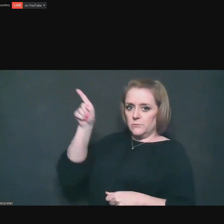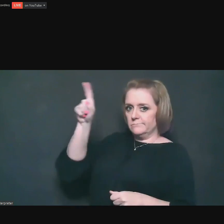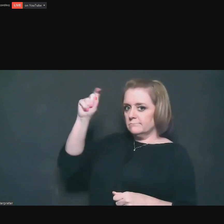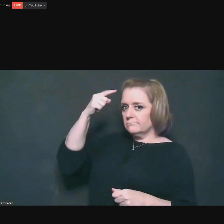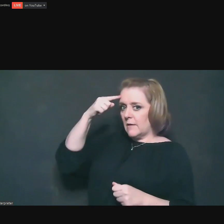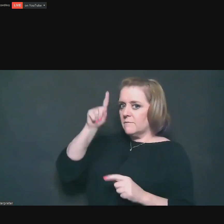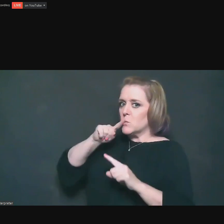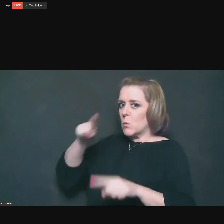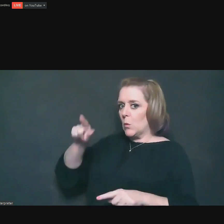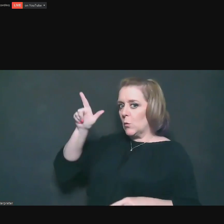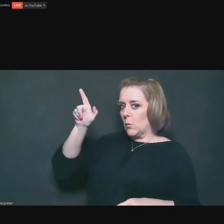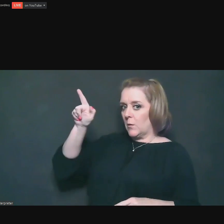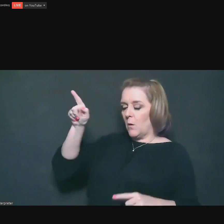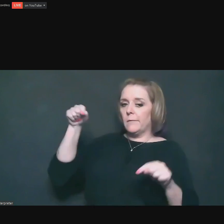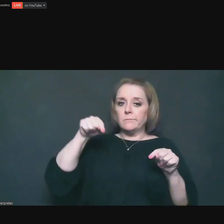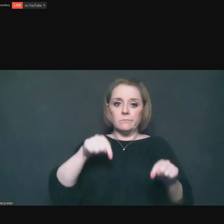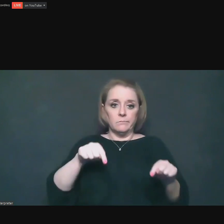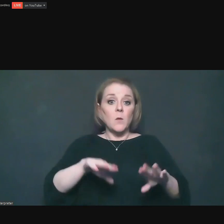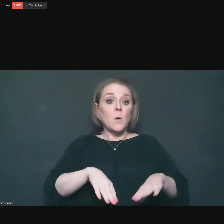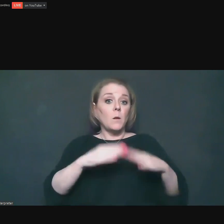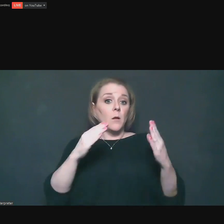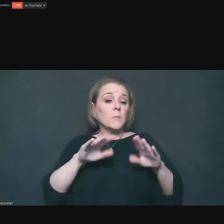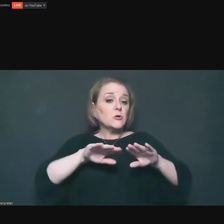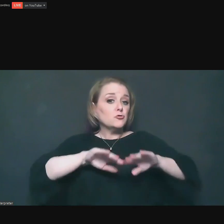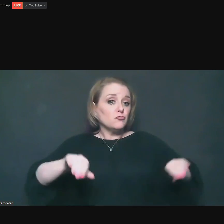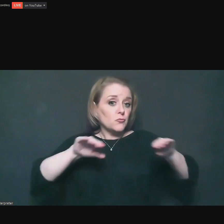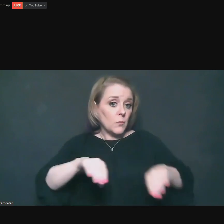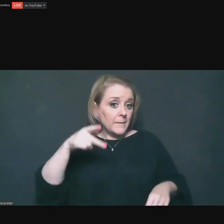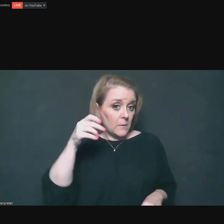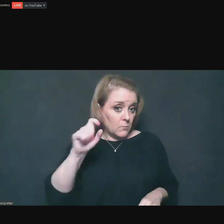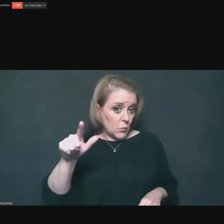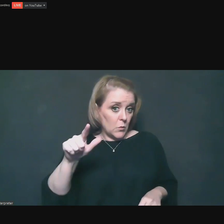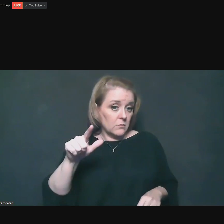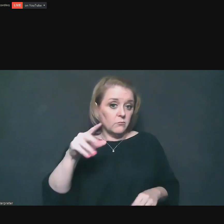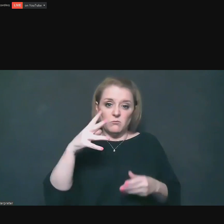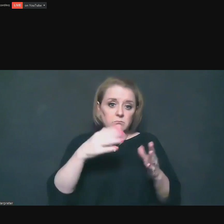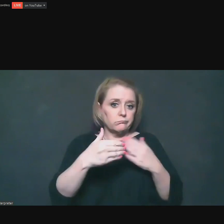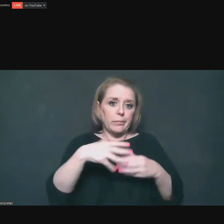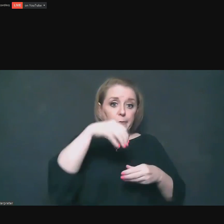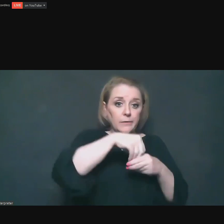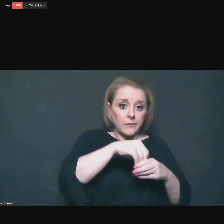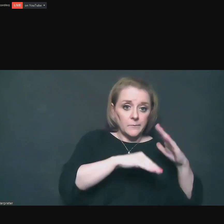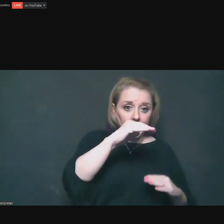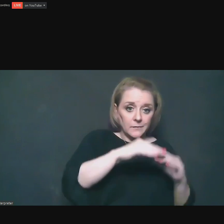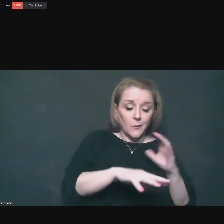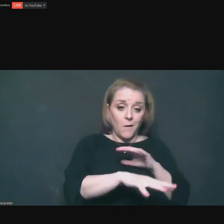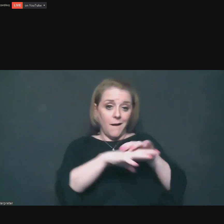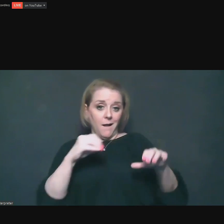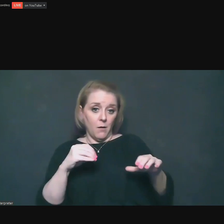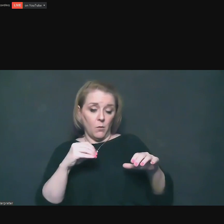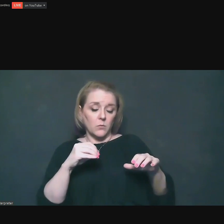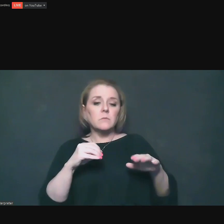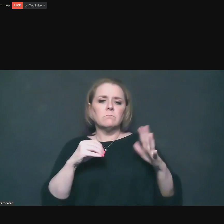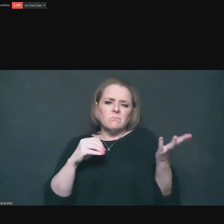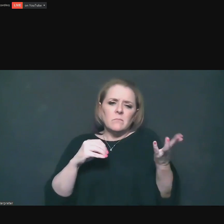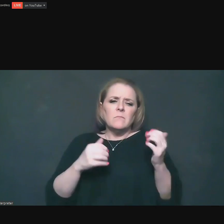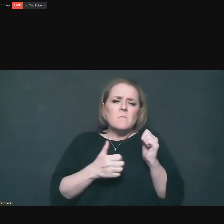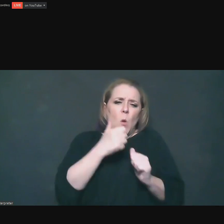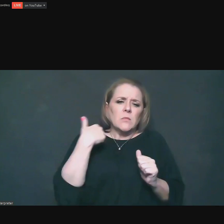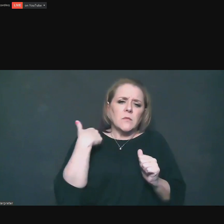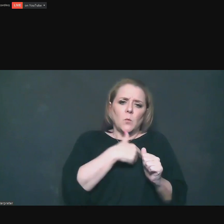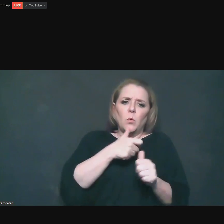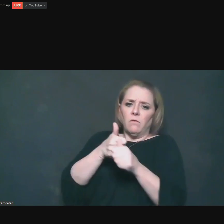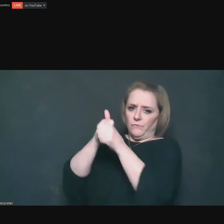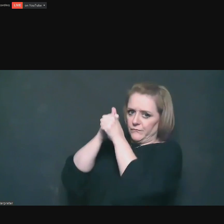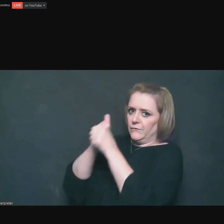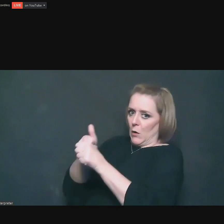swimming pools. This includes all indoor and outdoor public pools. For the most part, we followed the governor's guidelines and